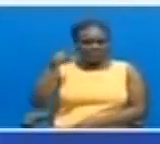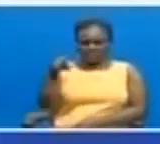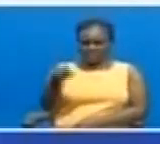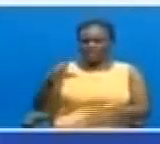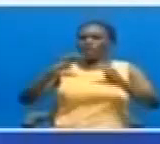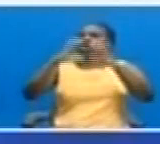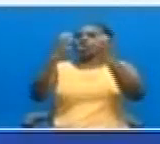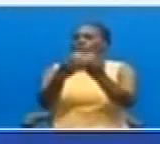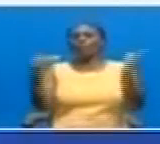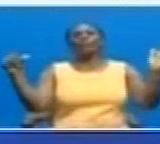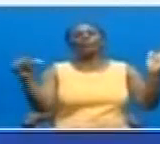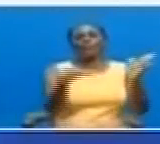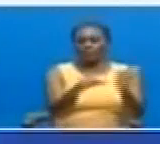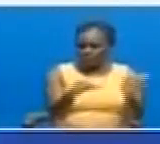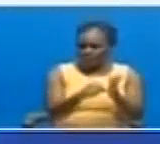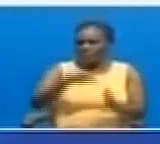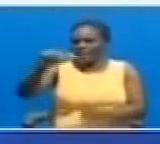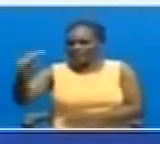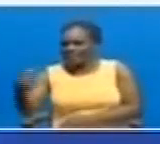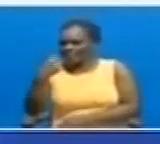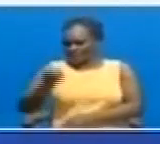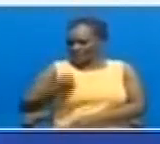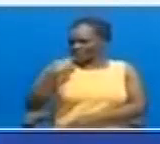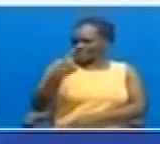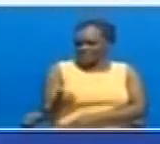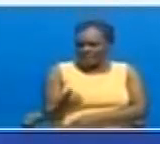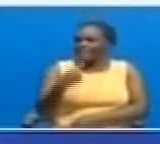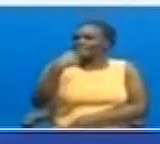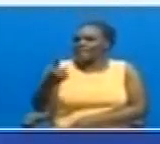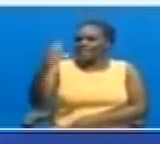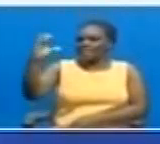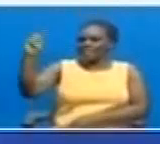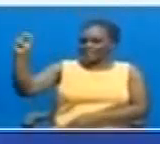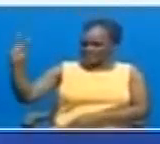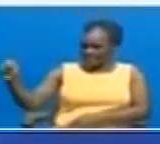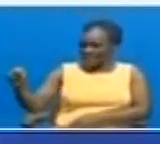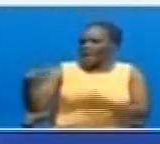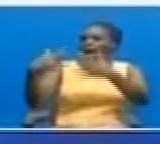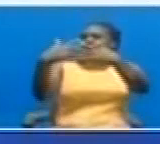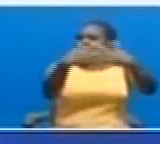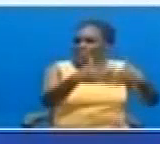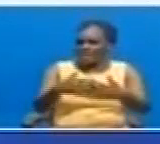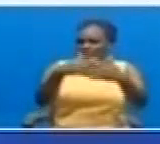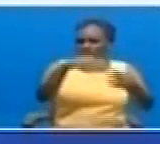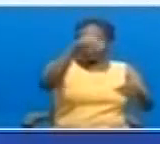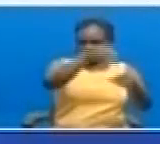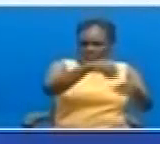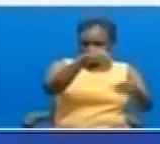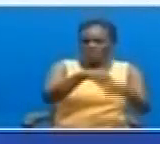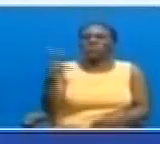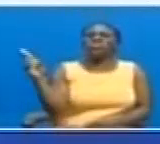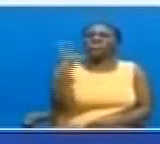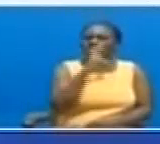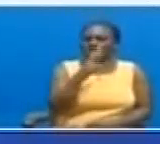a global threat." At Njeri Wangari wrote, "Someone tells CNN that American investors are willing to risk